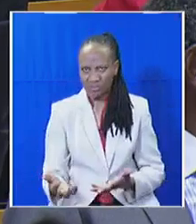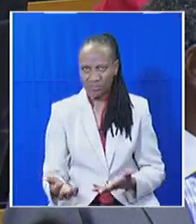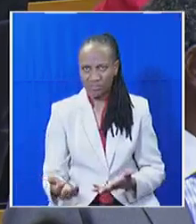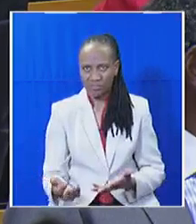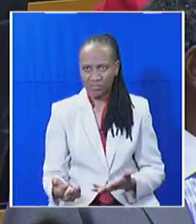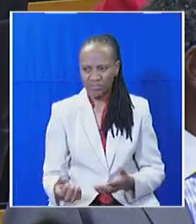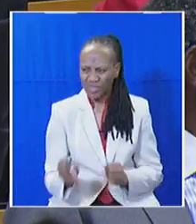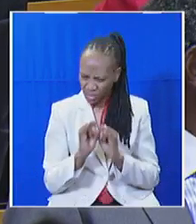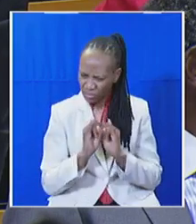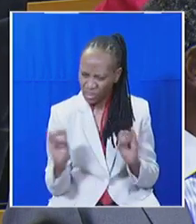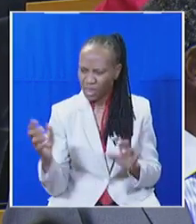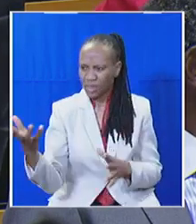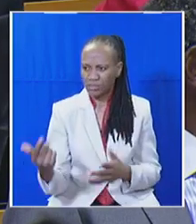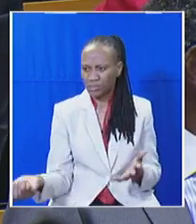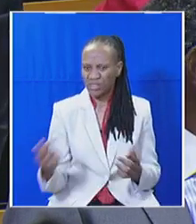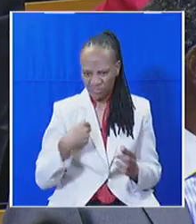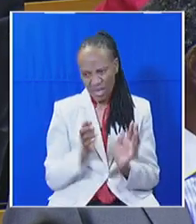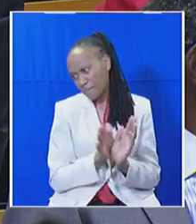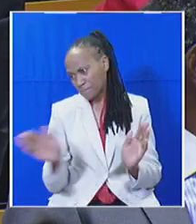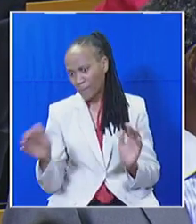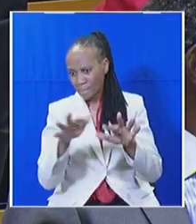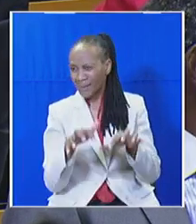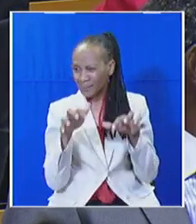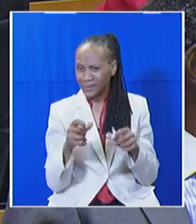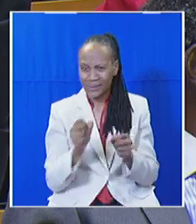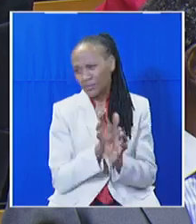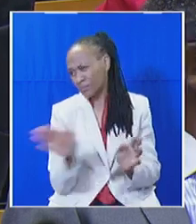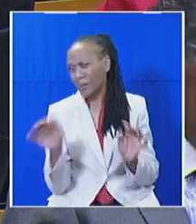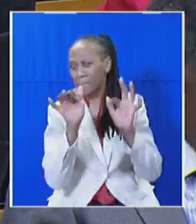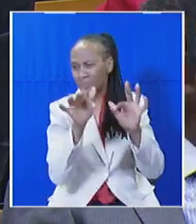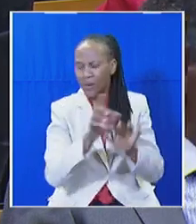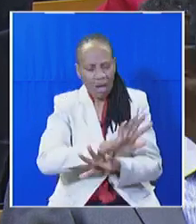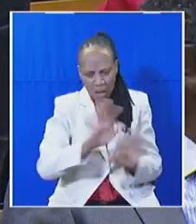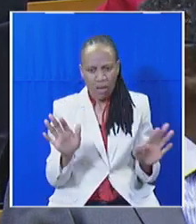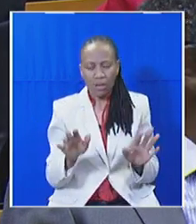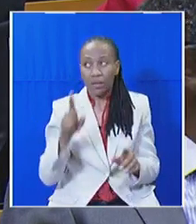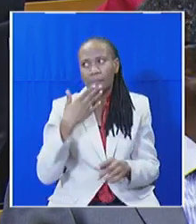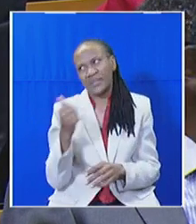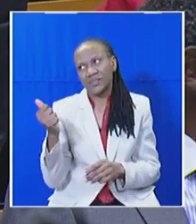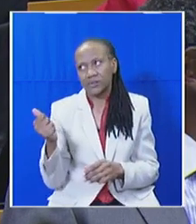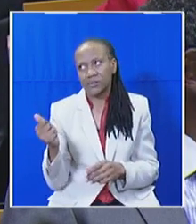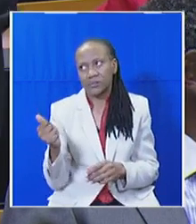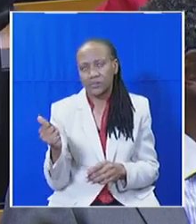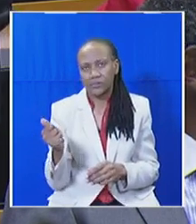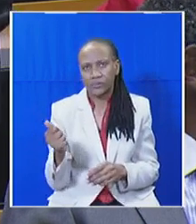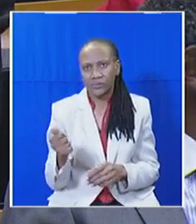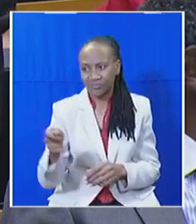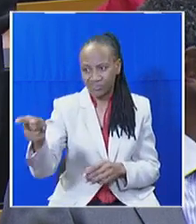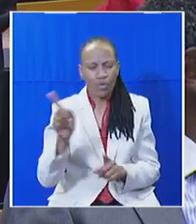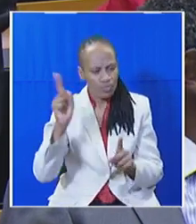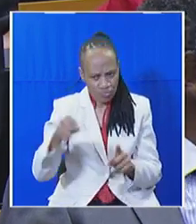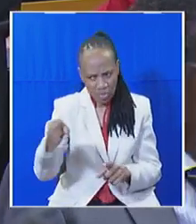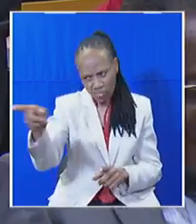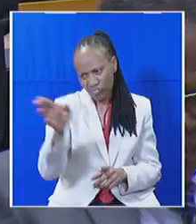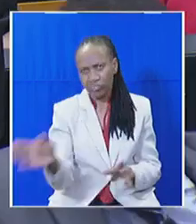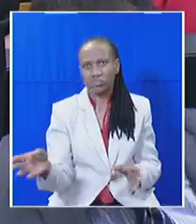serious allegation of having misled the country. So please rule on that, because he's out of order. If he's